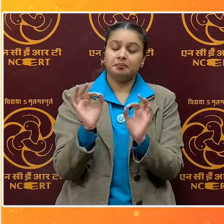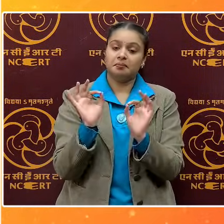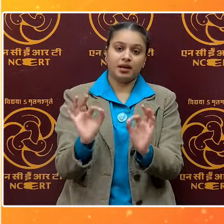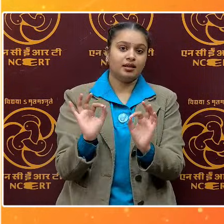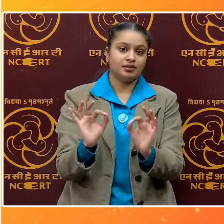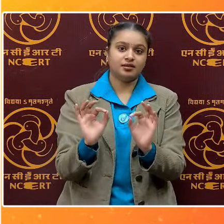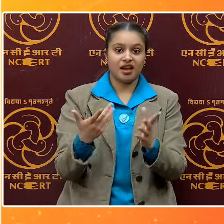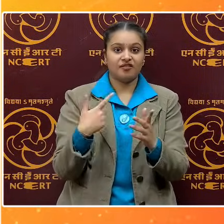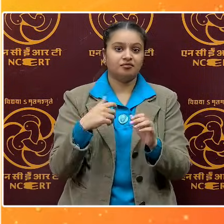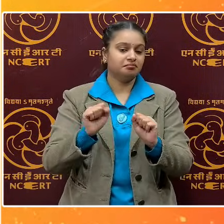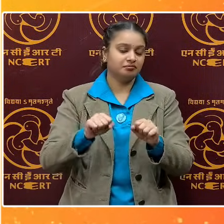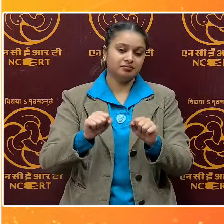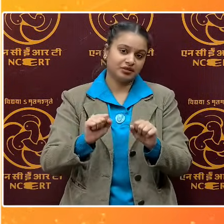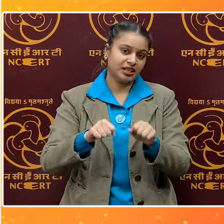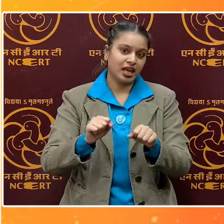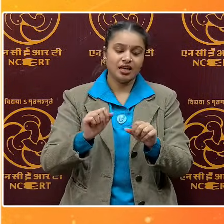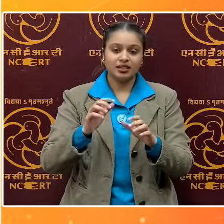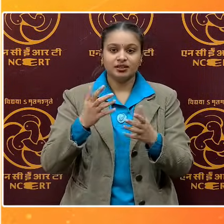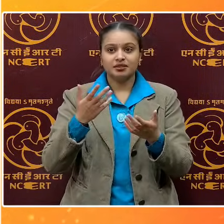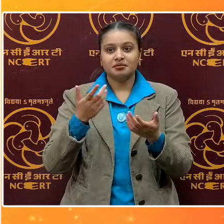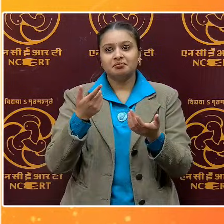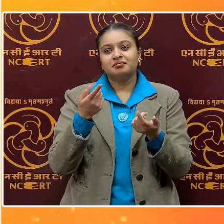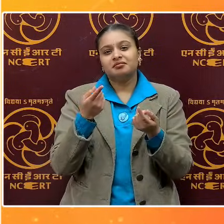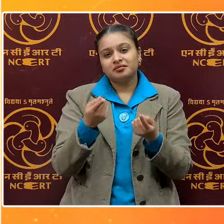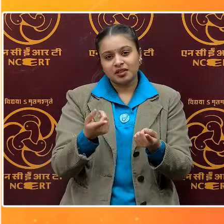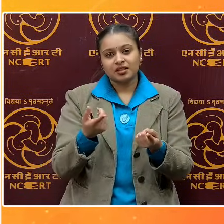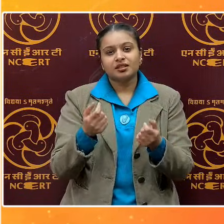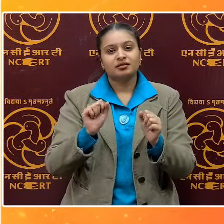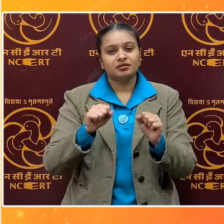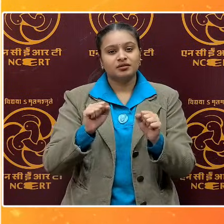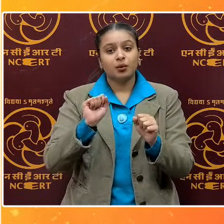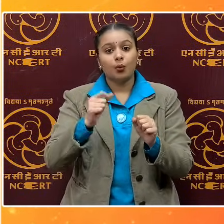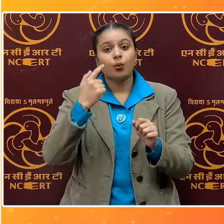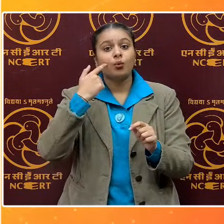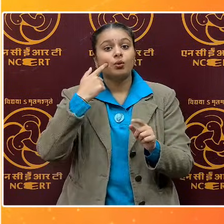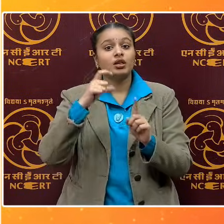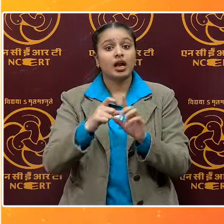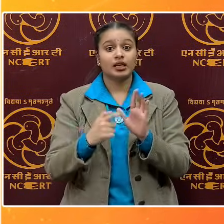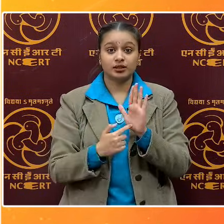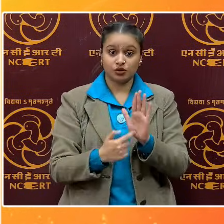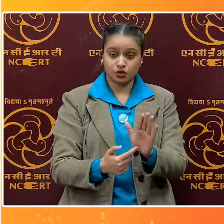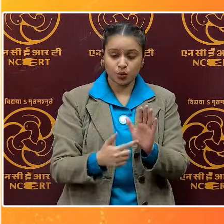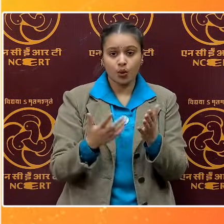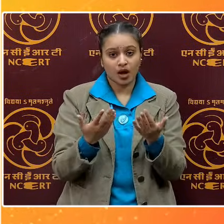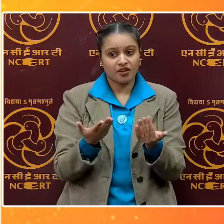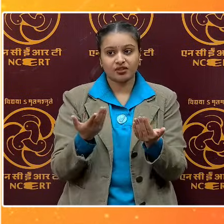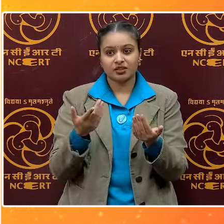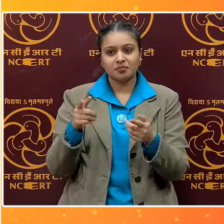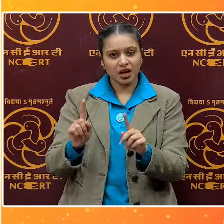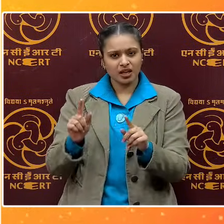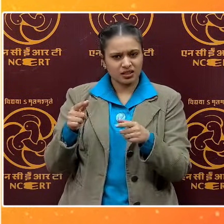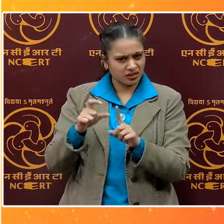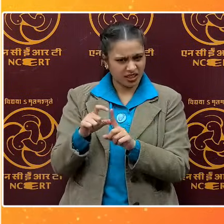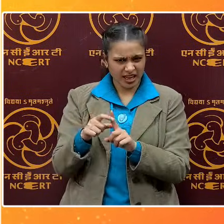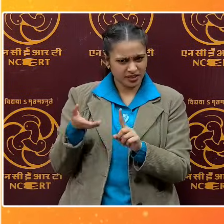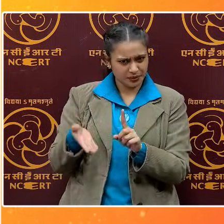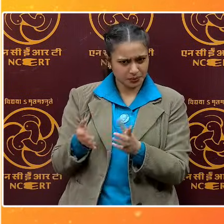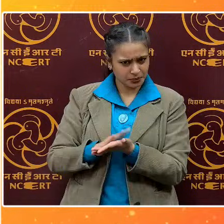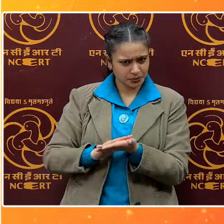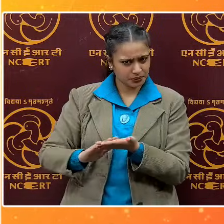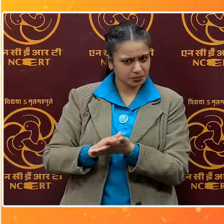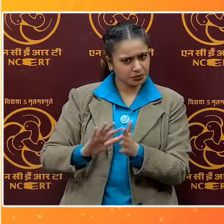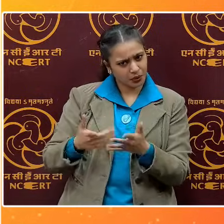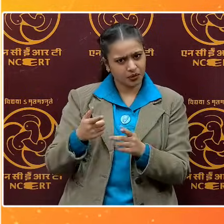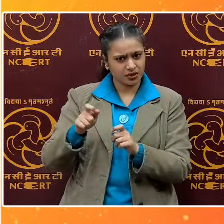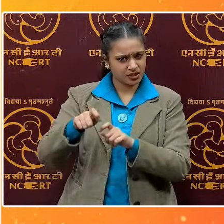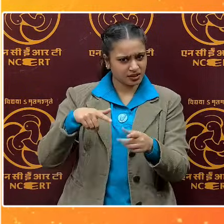lovely. Exactly. It tells very much about their identity, na? But can't we have such water tanks here in Delhi or in urban